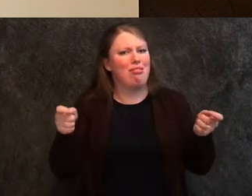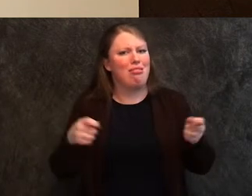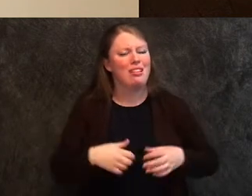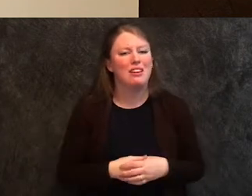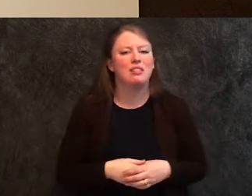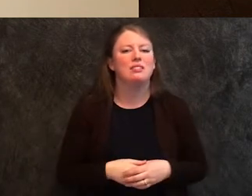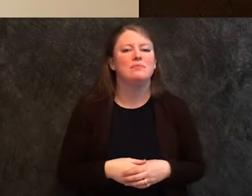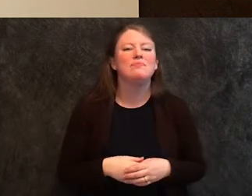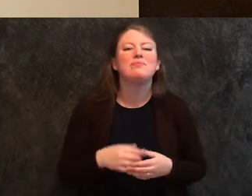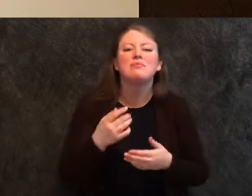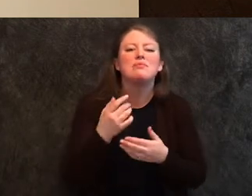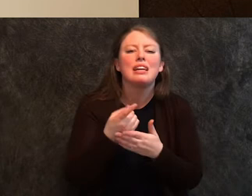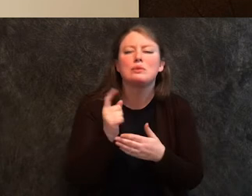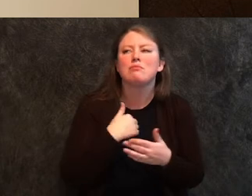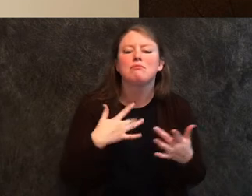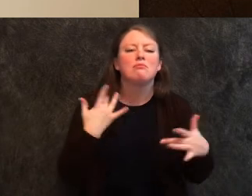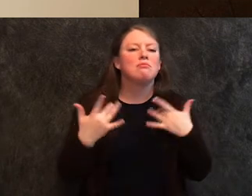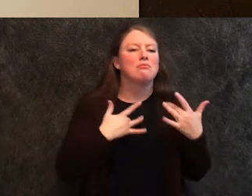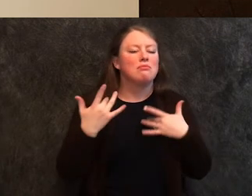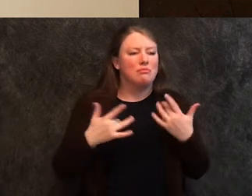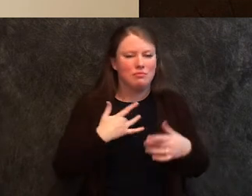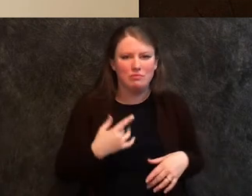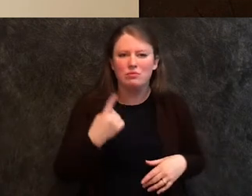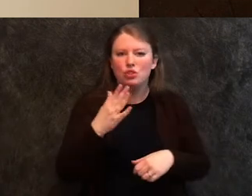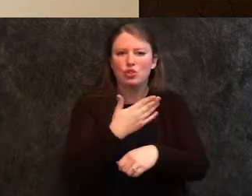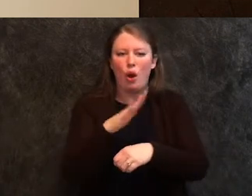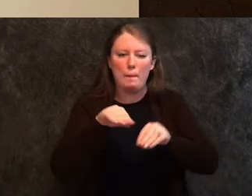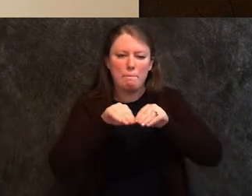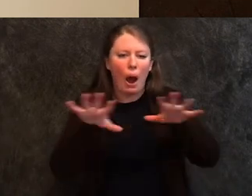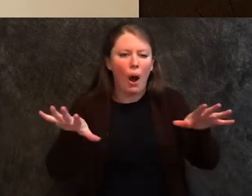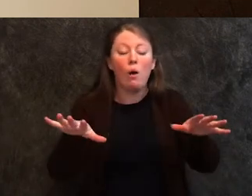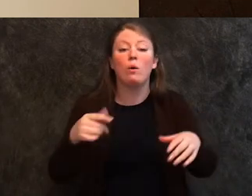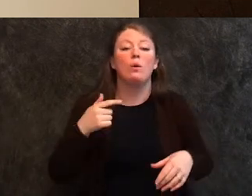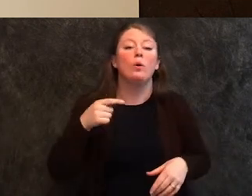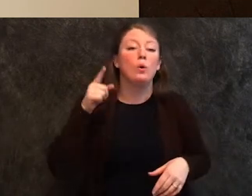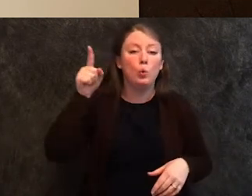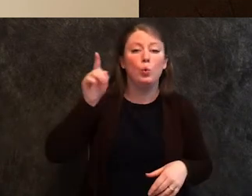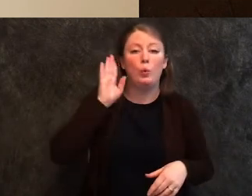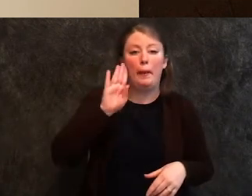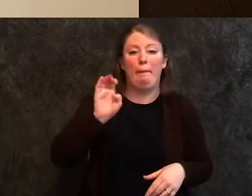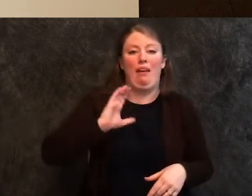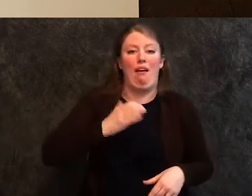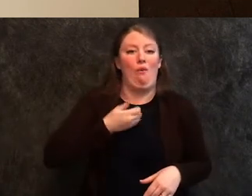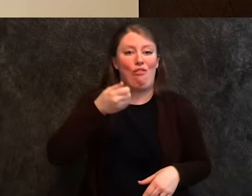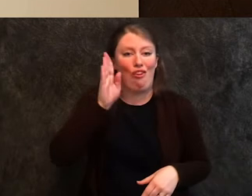released You Will Be Our God. In fact, I told Jeff Day, I said, this would be like the song of Moses and